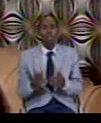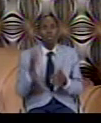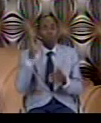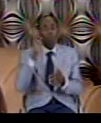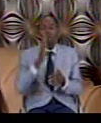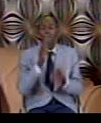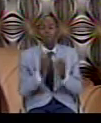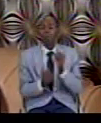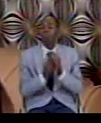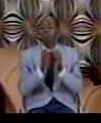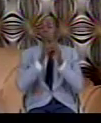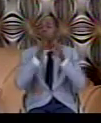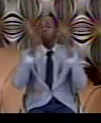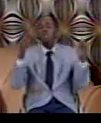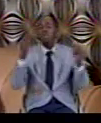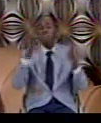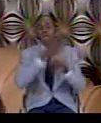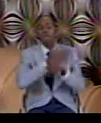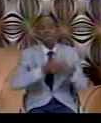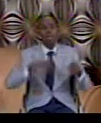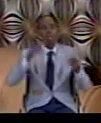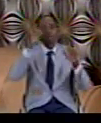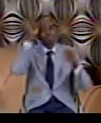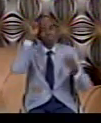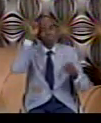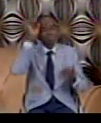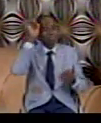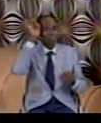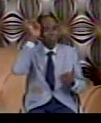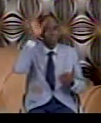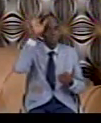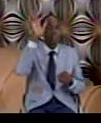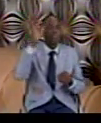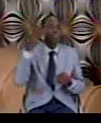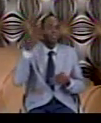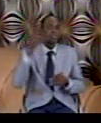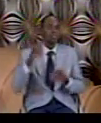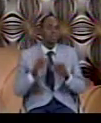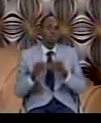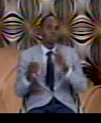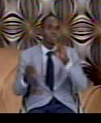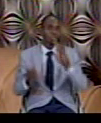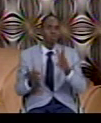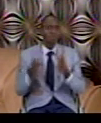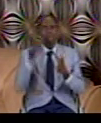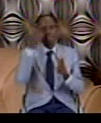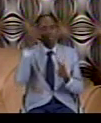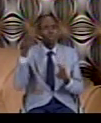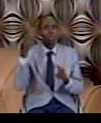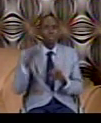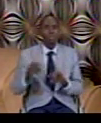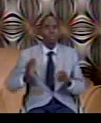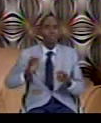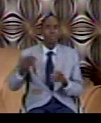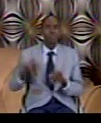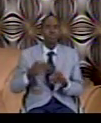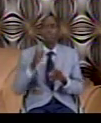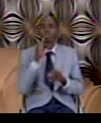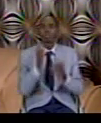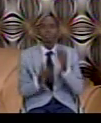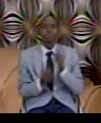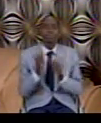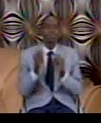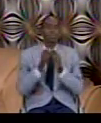painful. Why? Because the soul is greater than the whole world. Number two, because the soul is greater than all